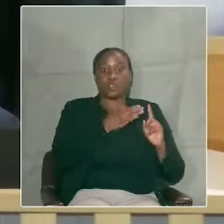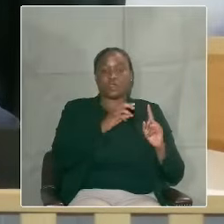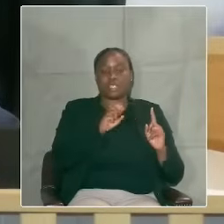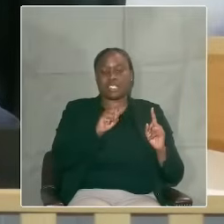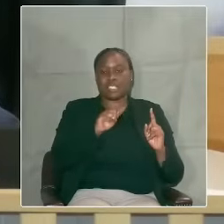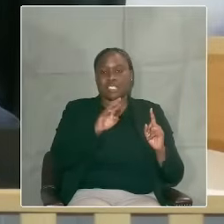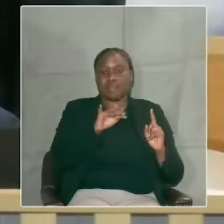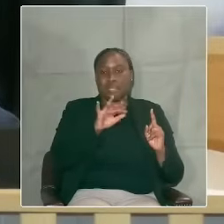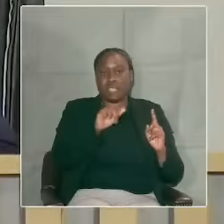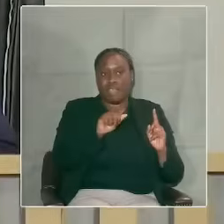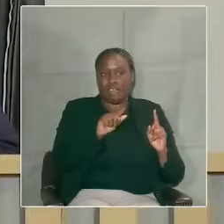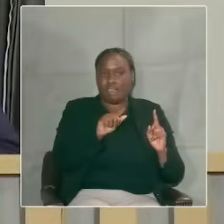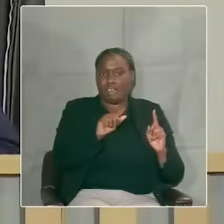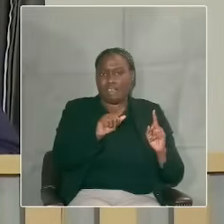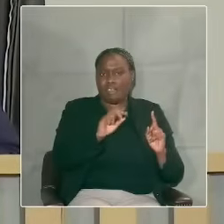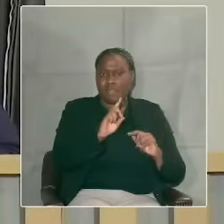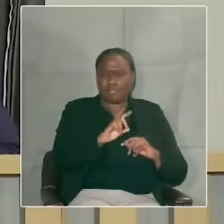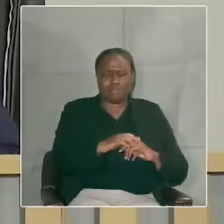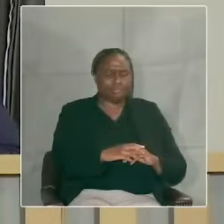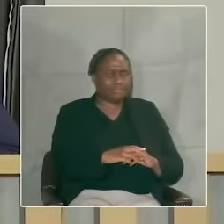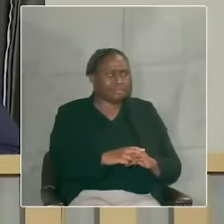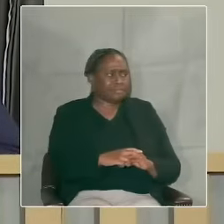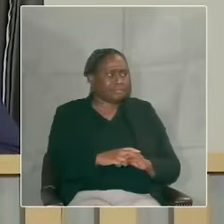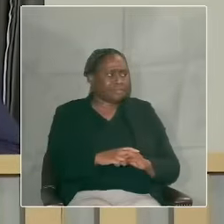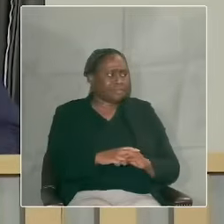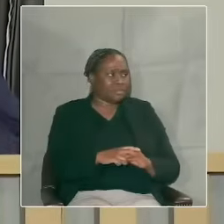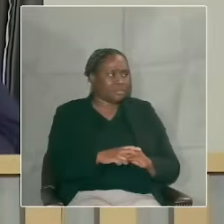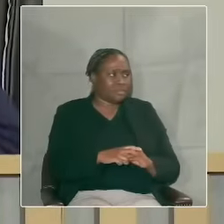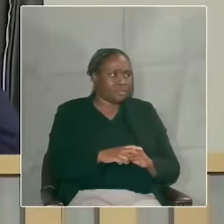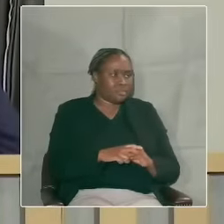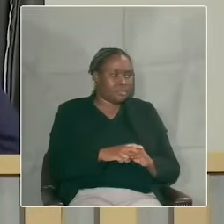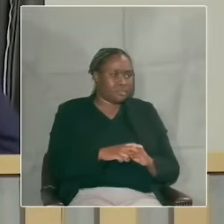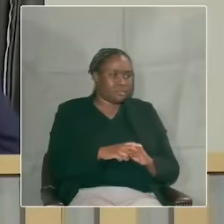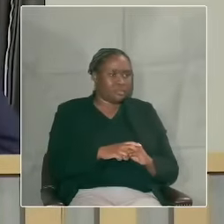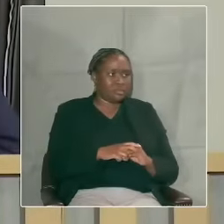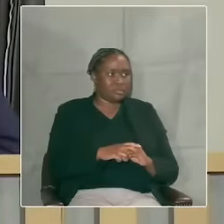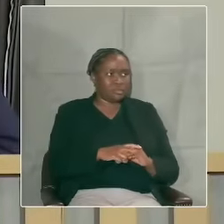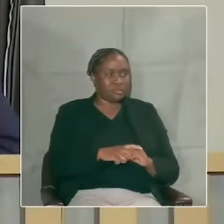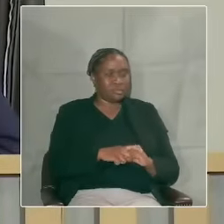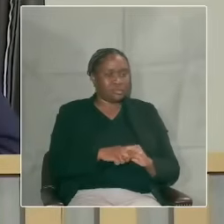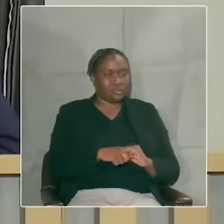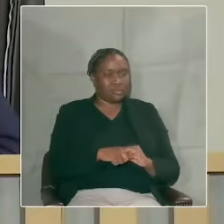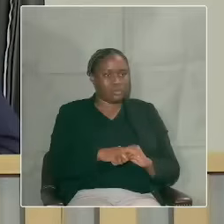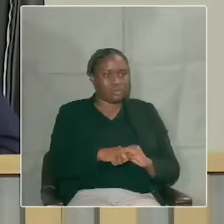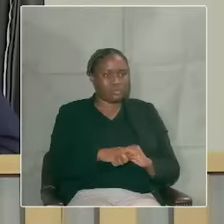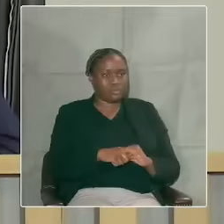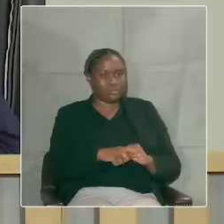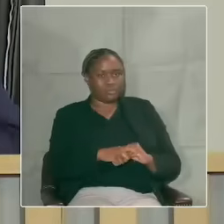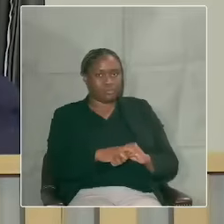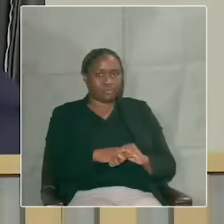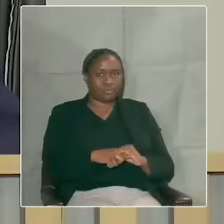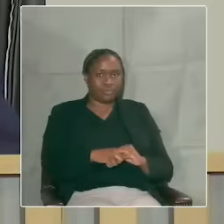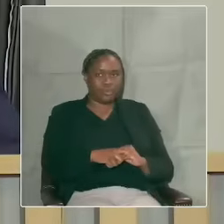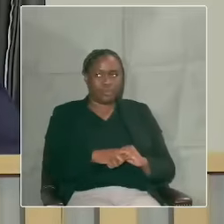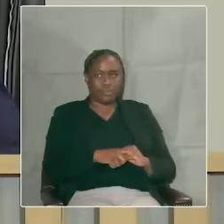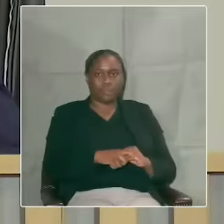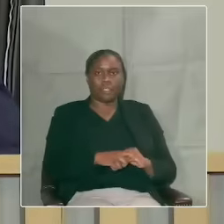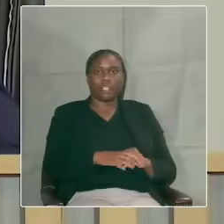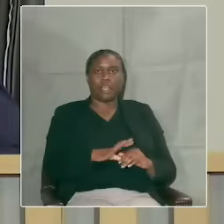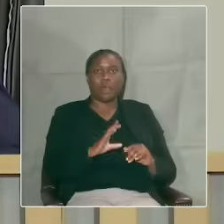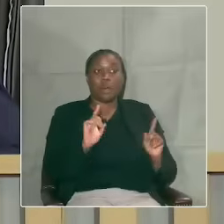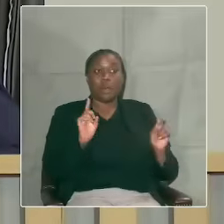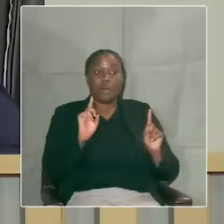to General Sibia? Yeah, the instruction to him was, go and draw a